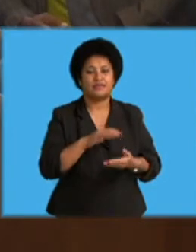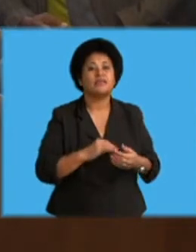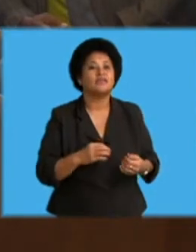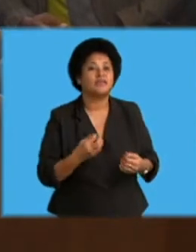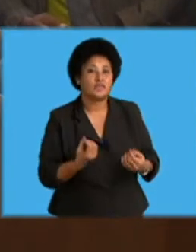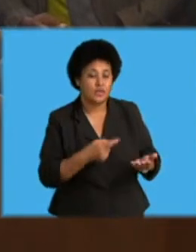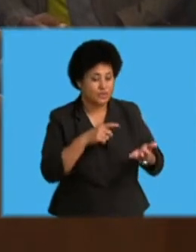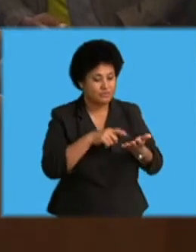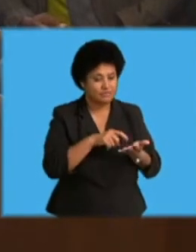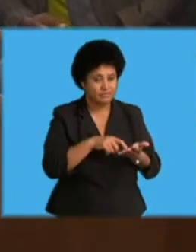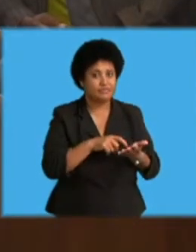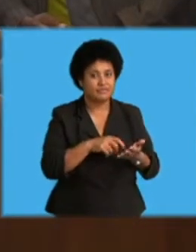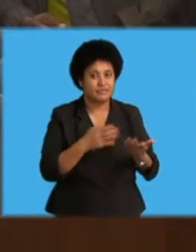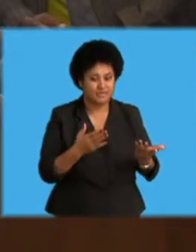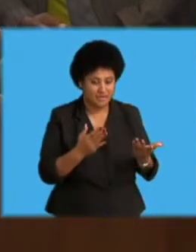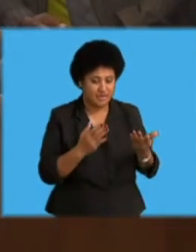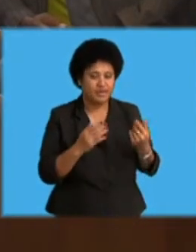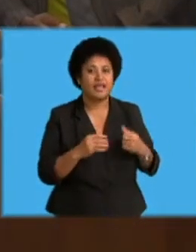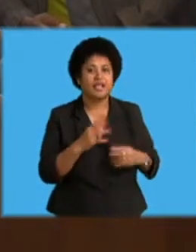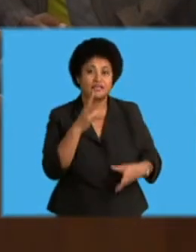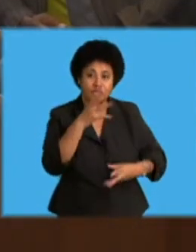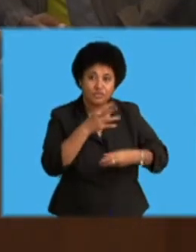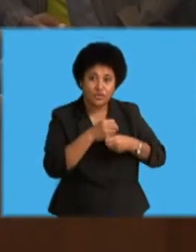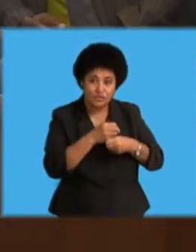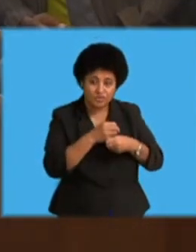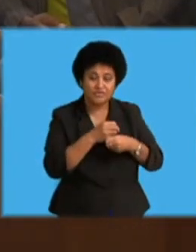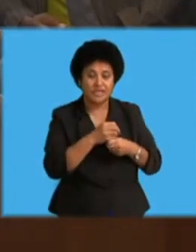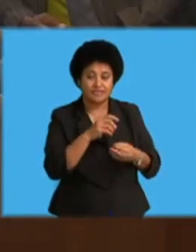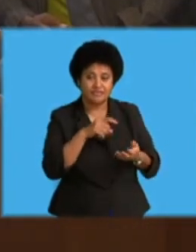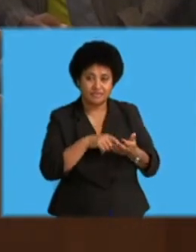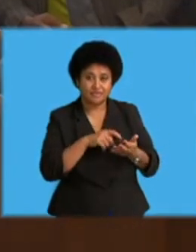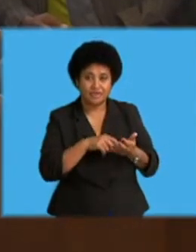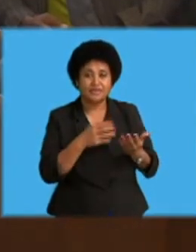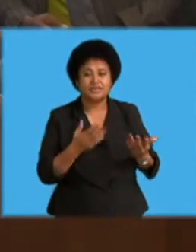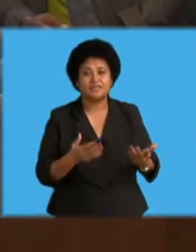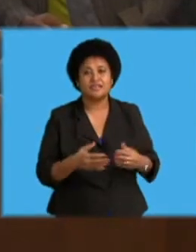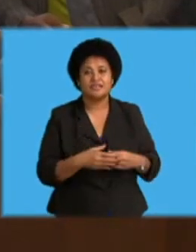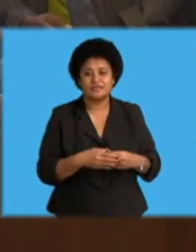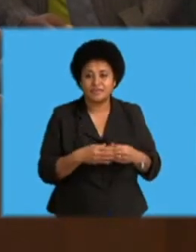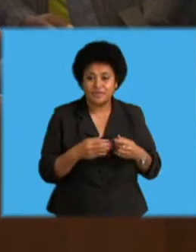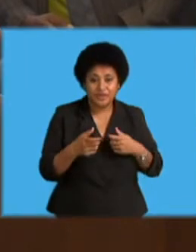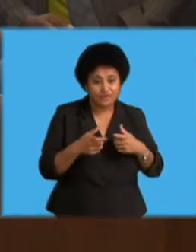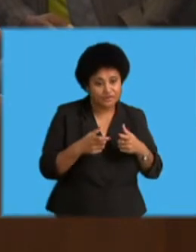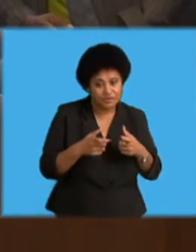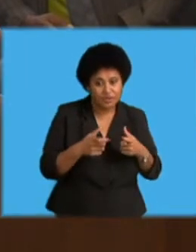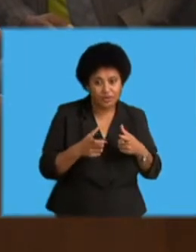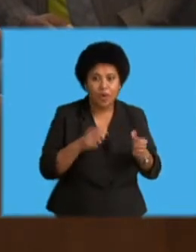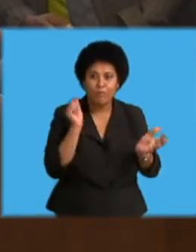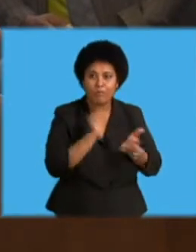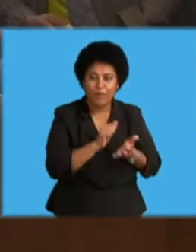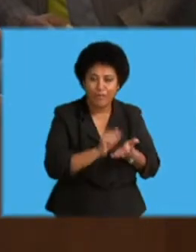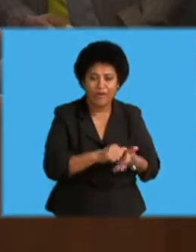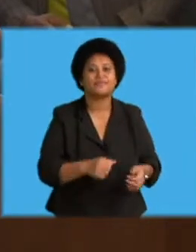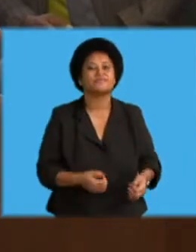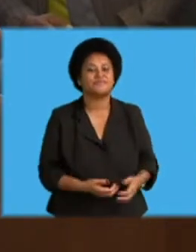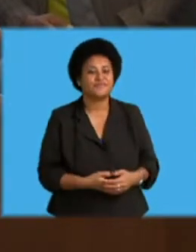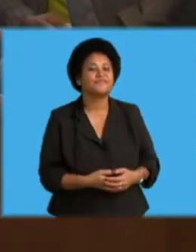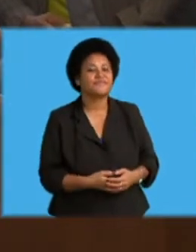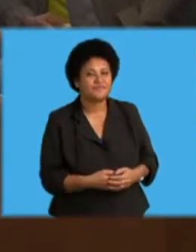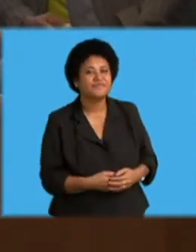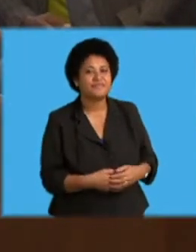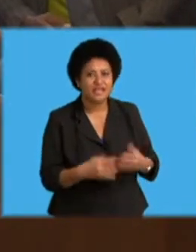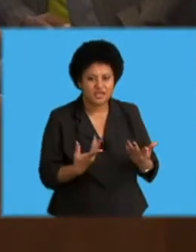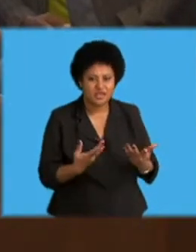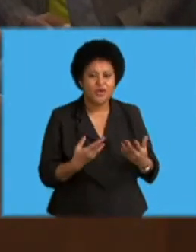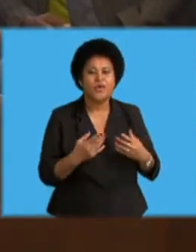indicators show that Fiji's overall debt portfolio is managed in a prudent manner. The debt mix, as I said, is 70-30, plus or